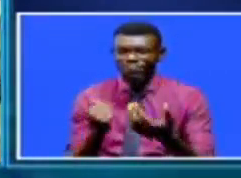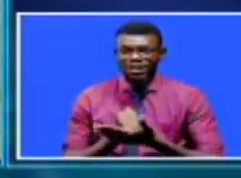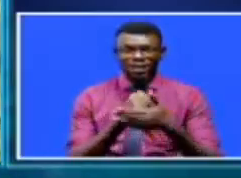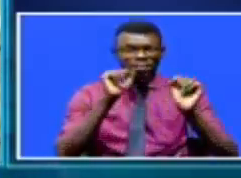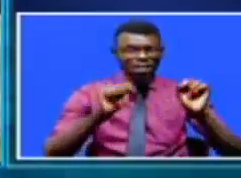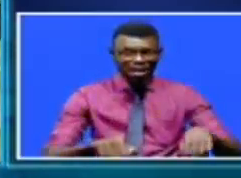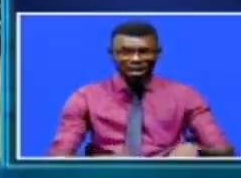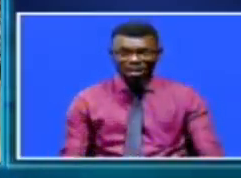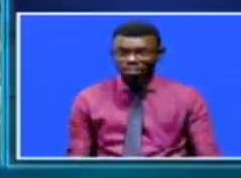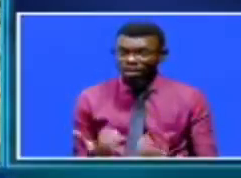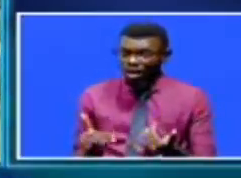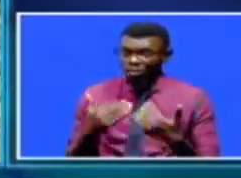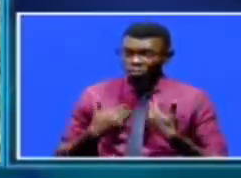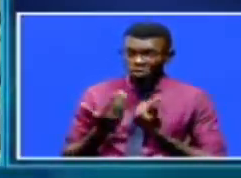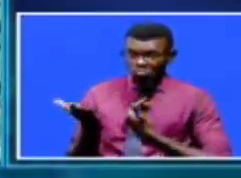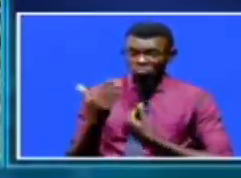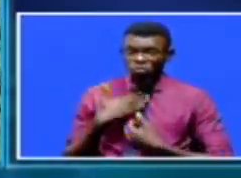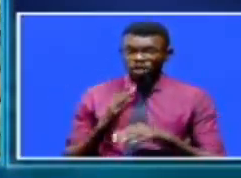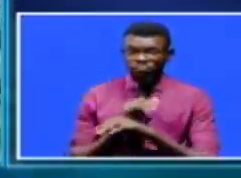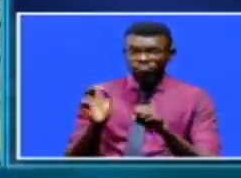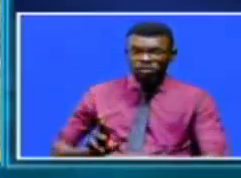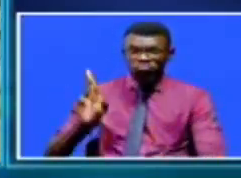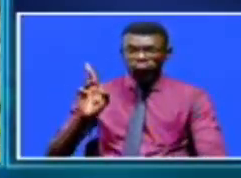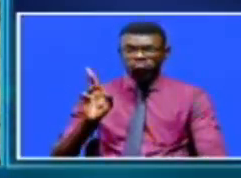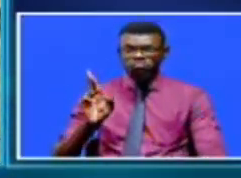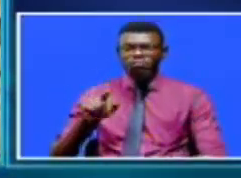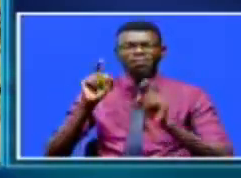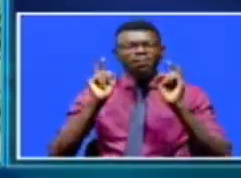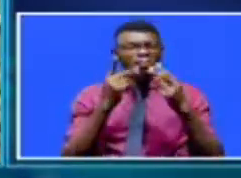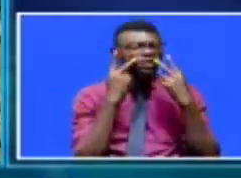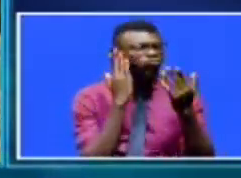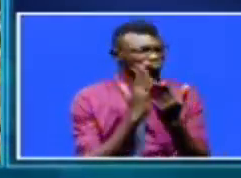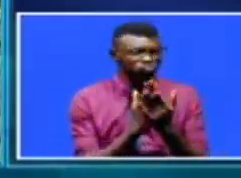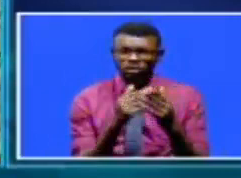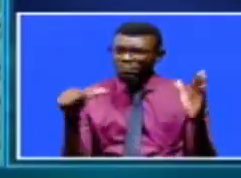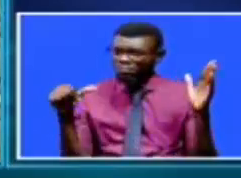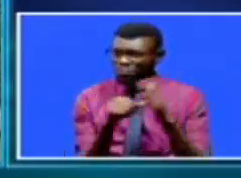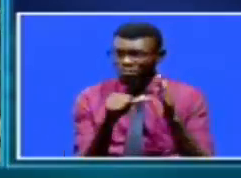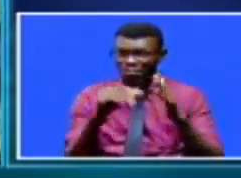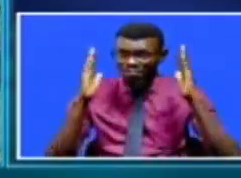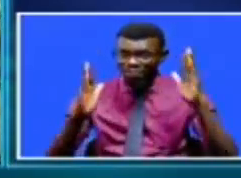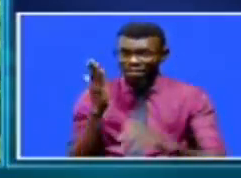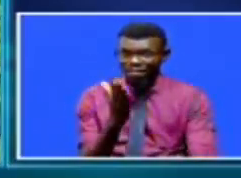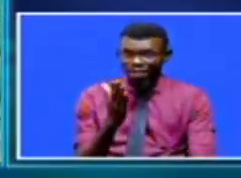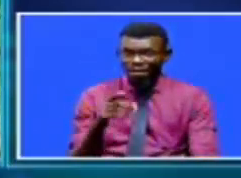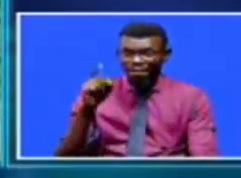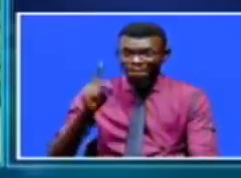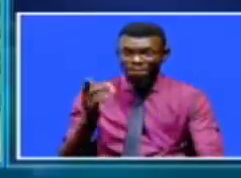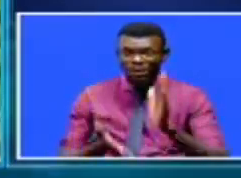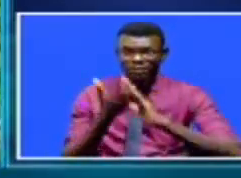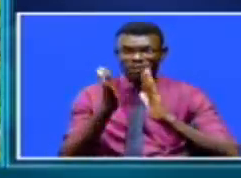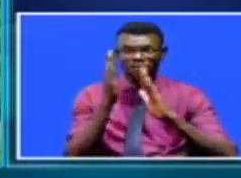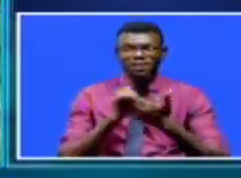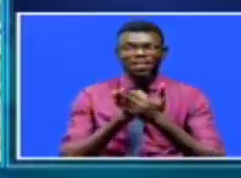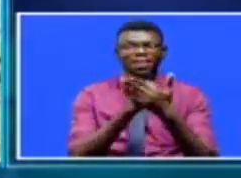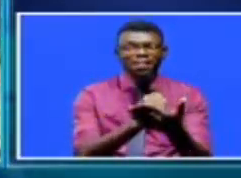victims now want President Uhuru Kenyatta to acknowledge that there is still a dire humanitarian crisis that needs quick intervention